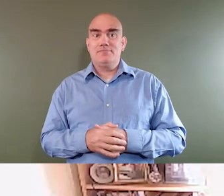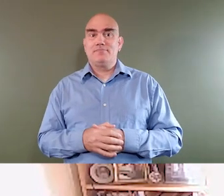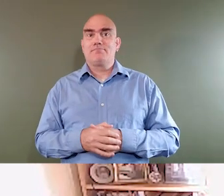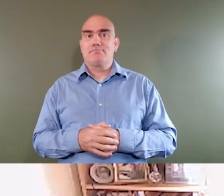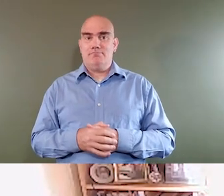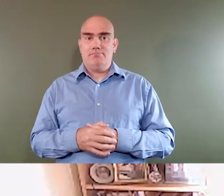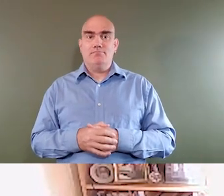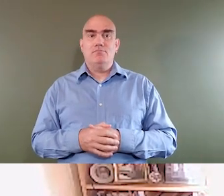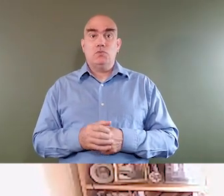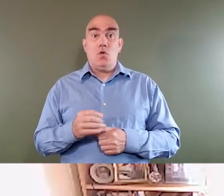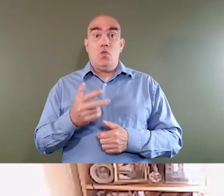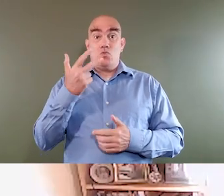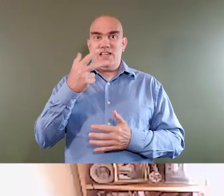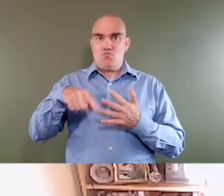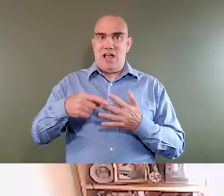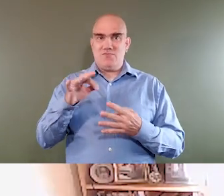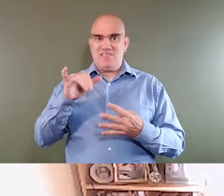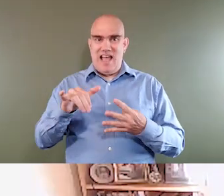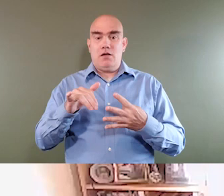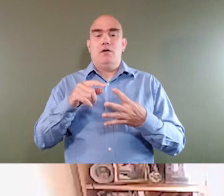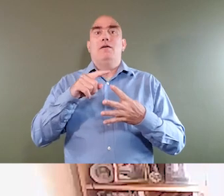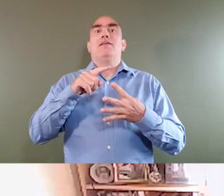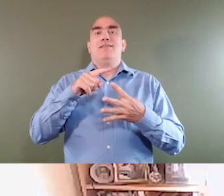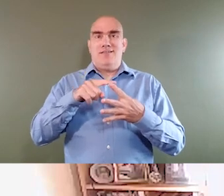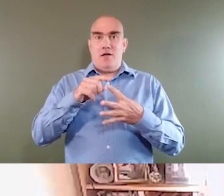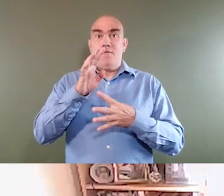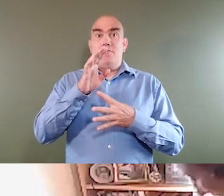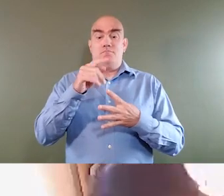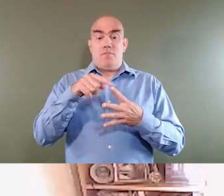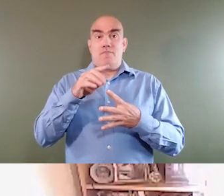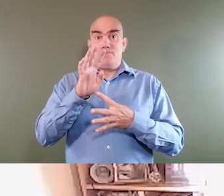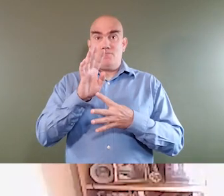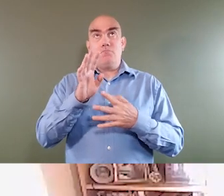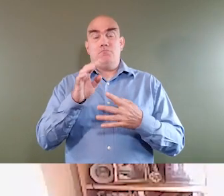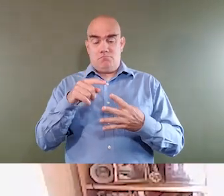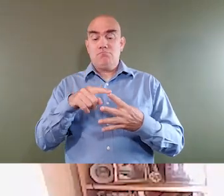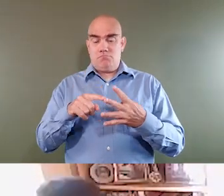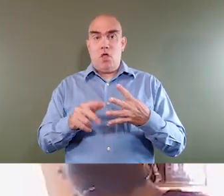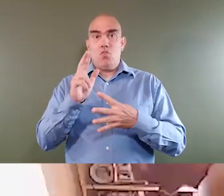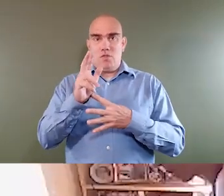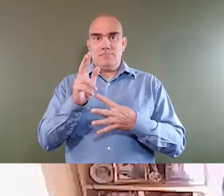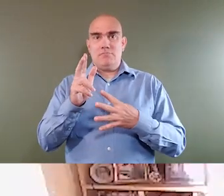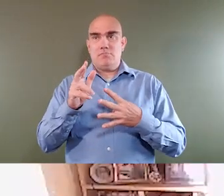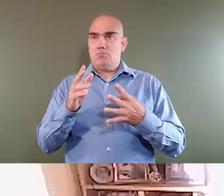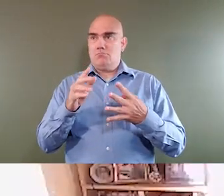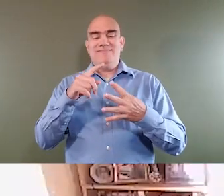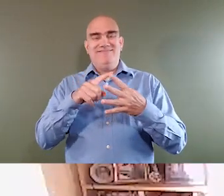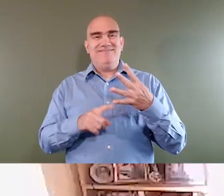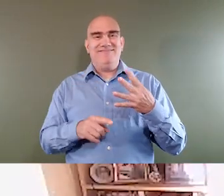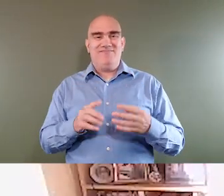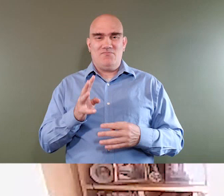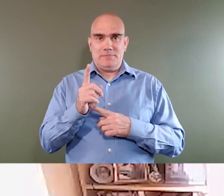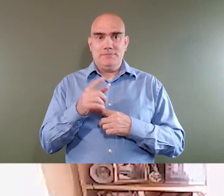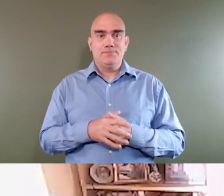So we're going to do 3 rounds of that for a 12-minute circuit. First exercise, and I forgot to mention this in the